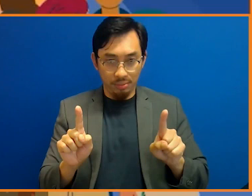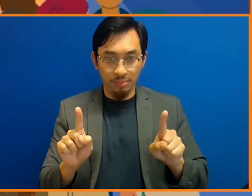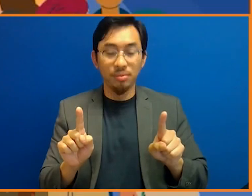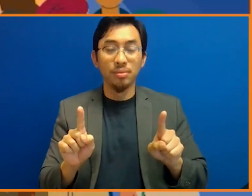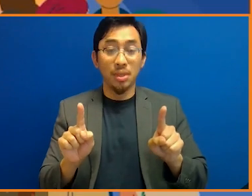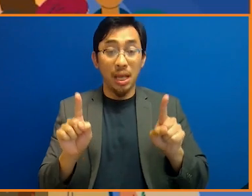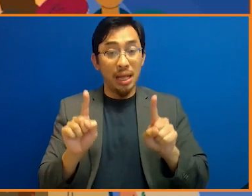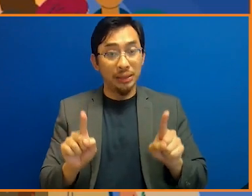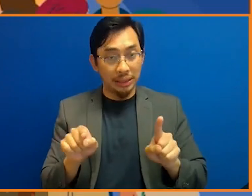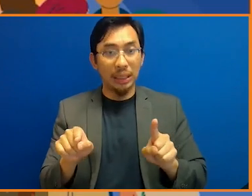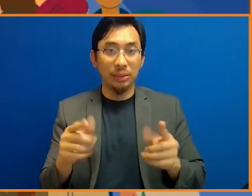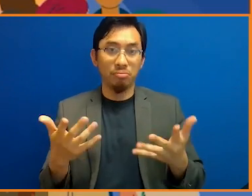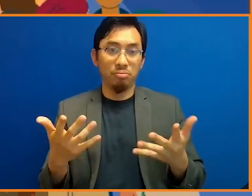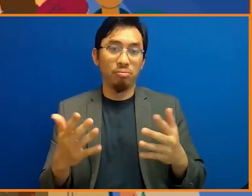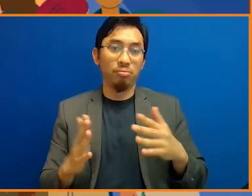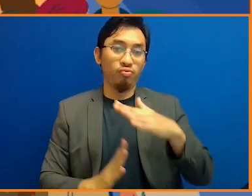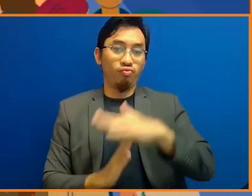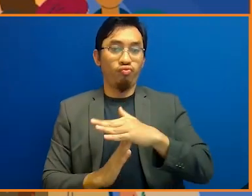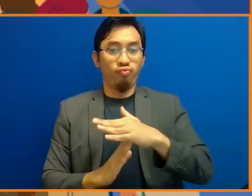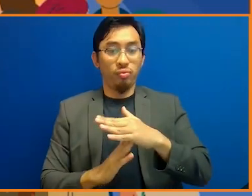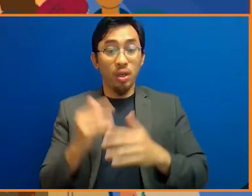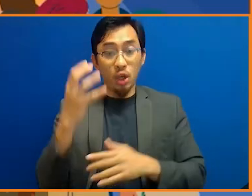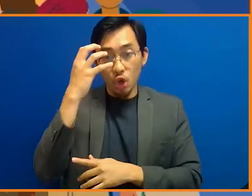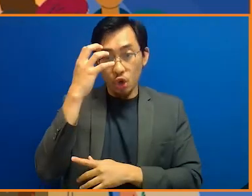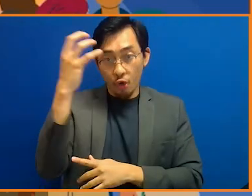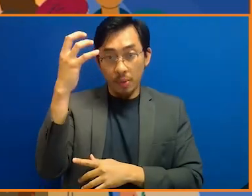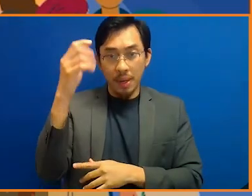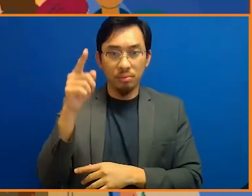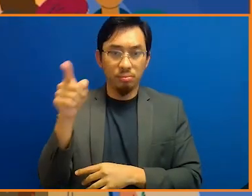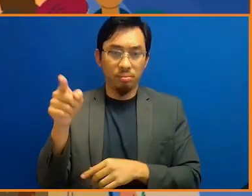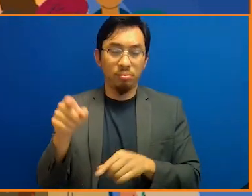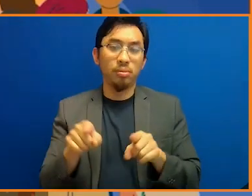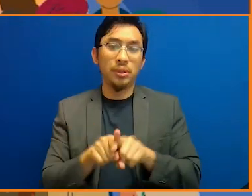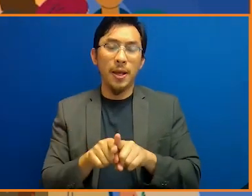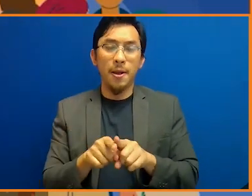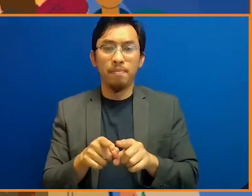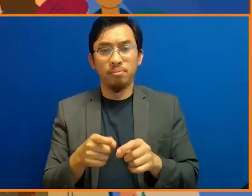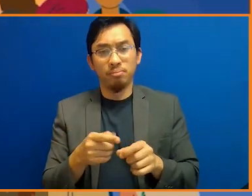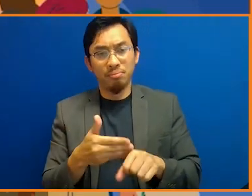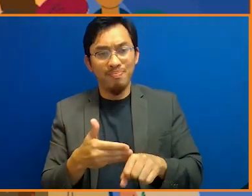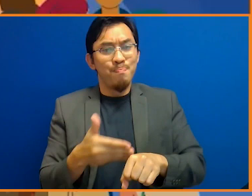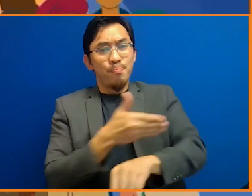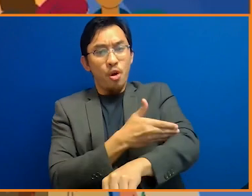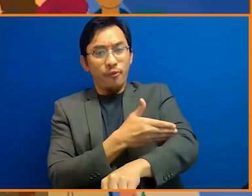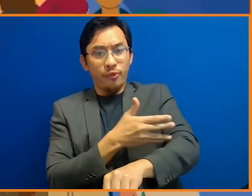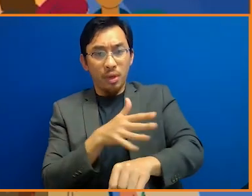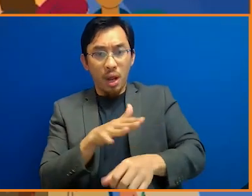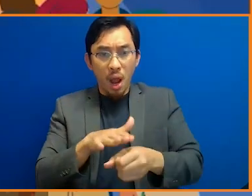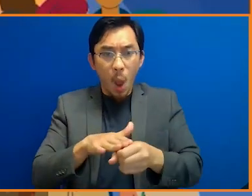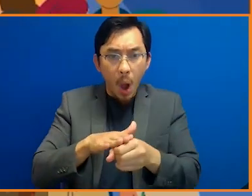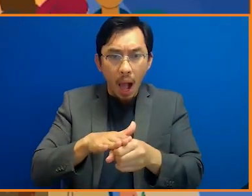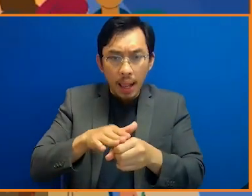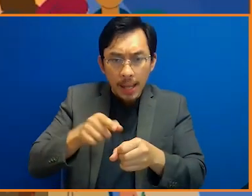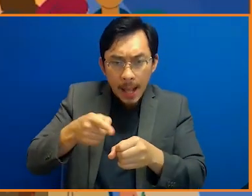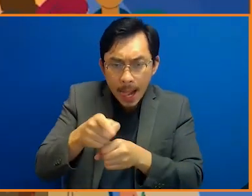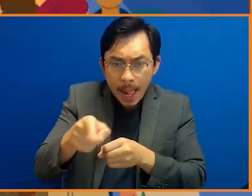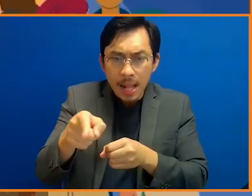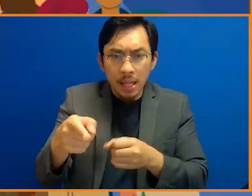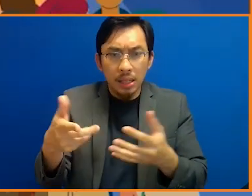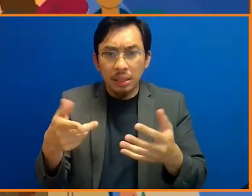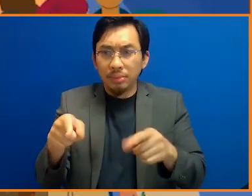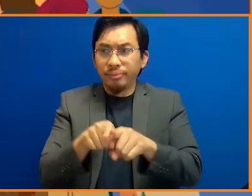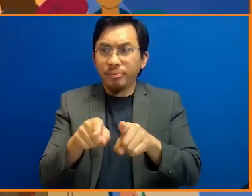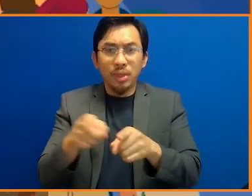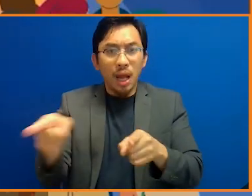was down. So even the government upgrade the warning, was some local area they